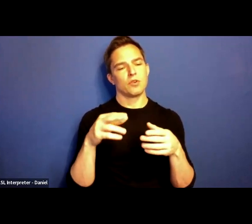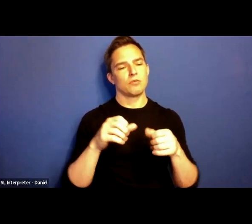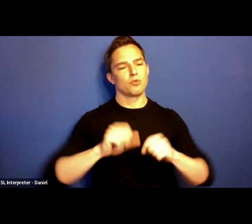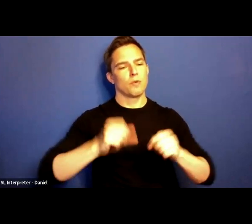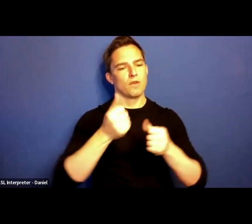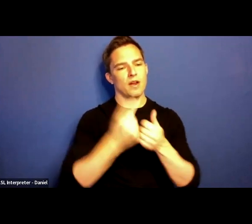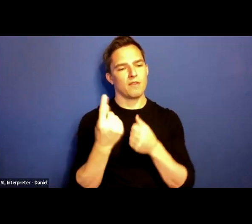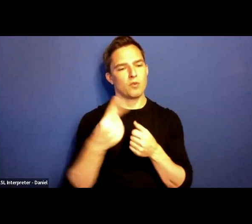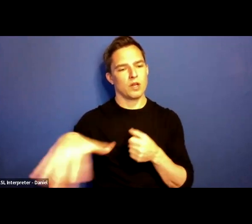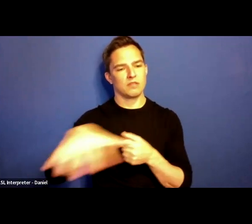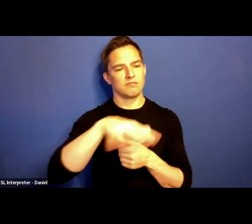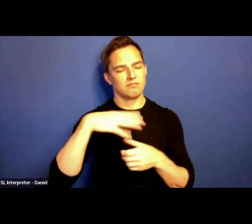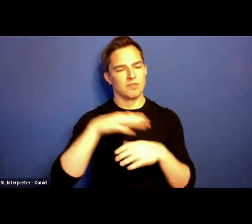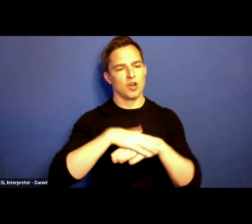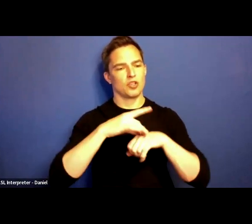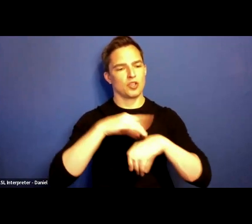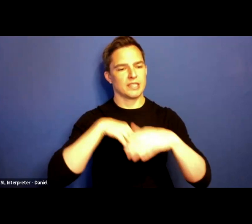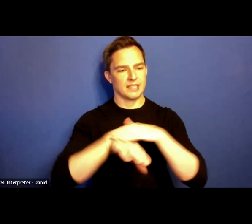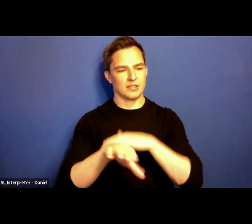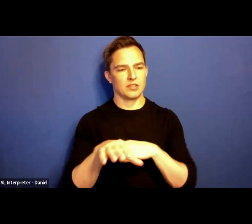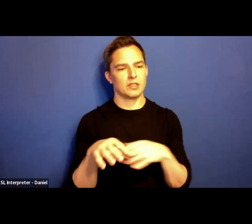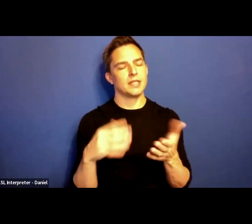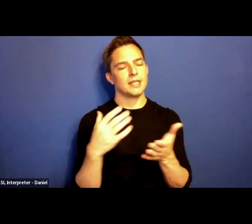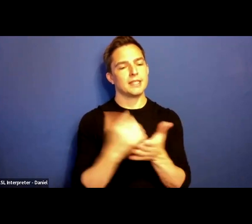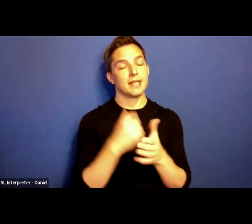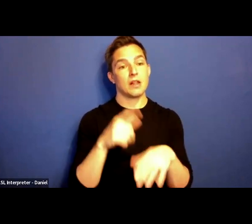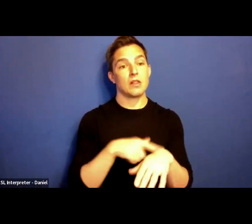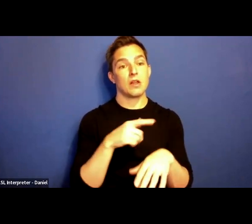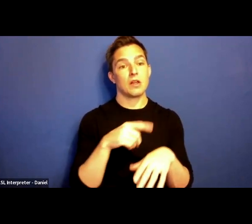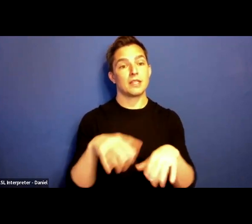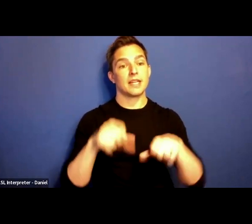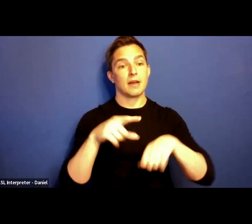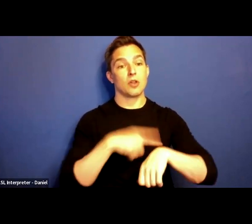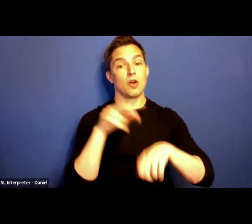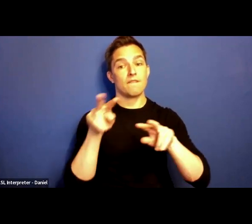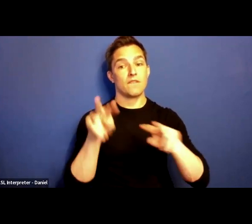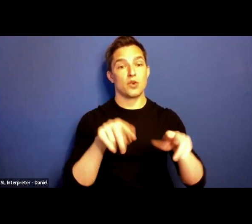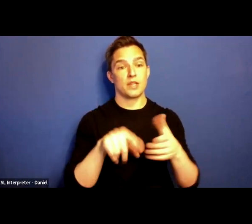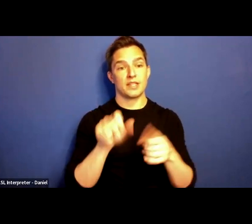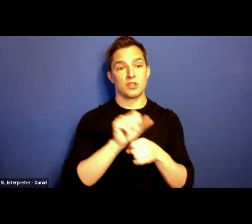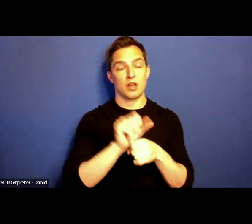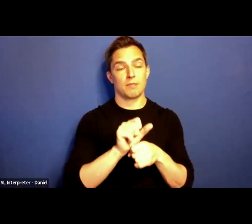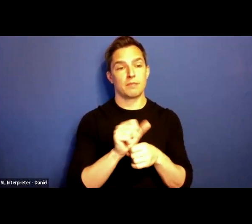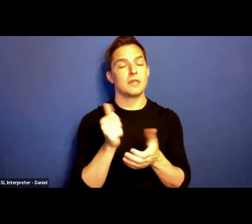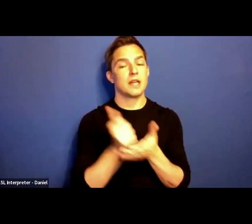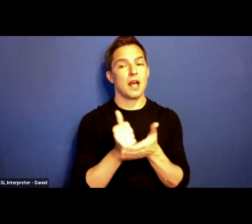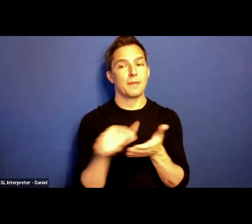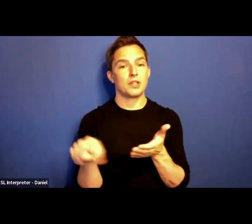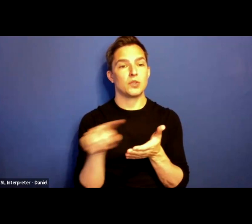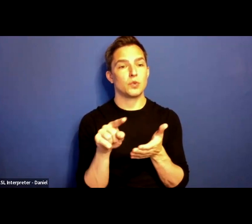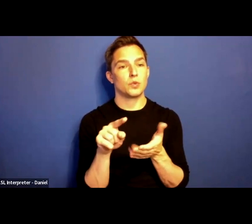to enter. I say it's taking the long view of the job, helping you onto the